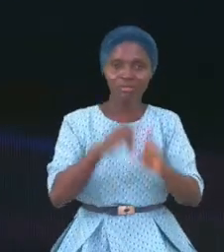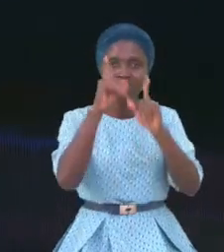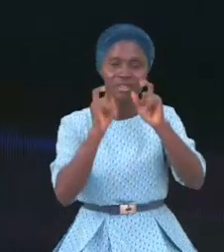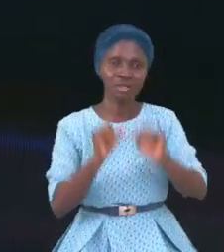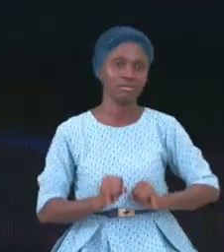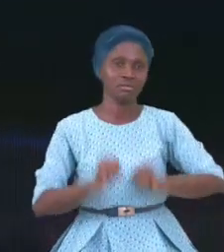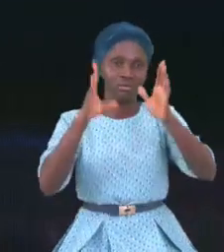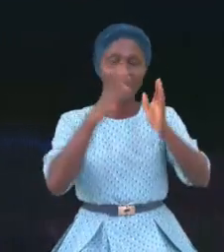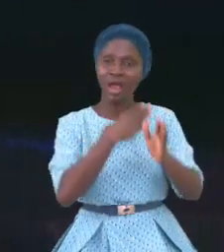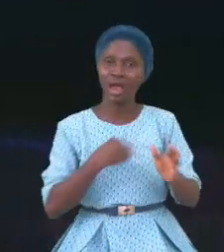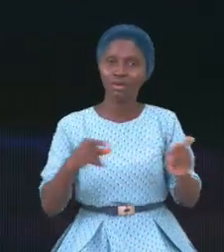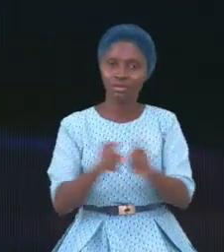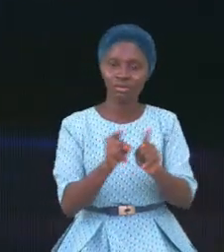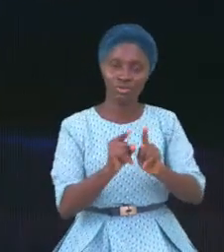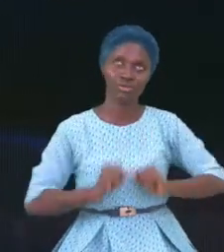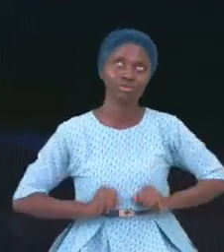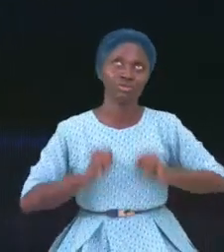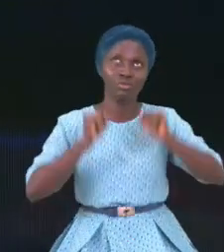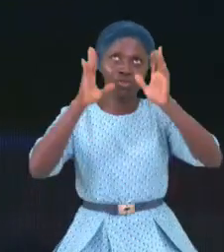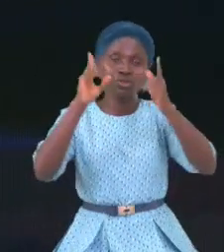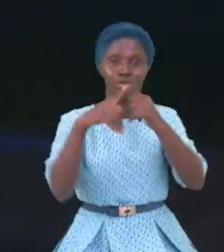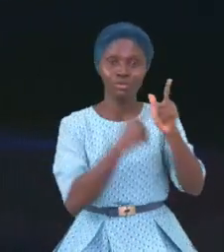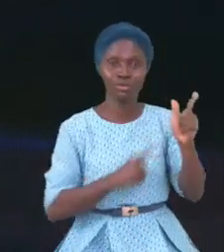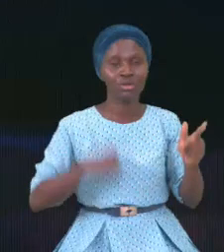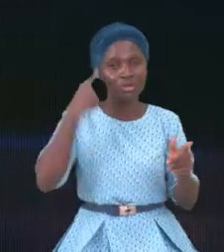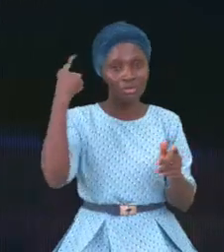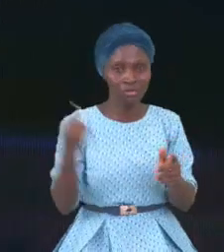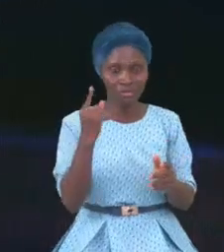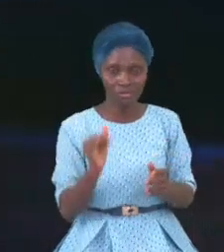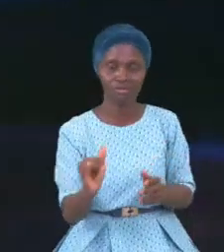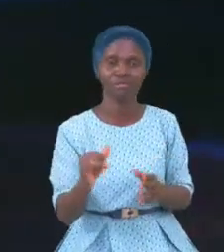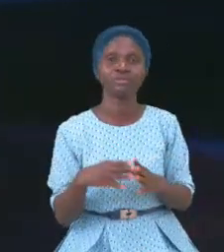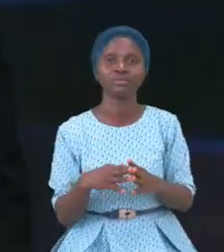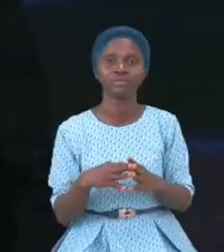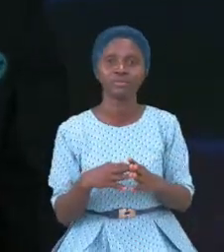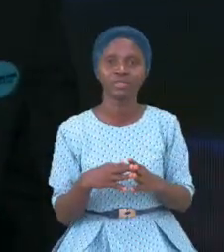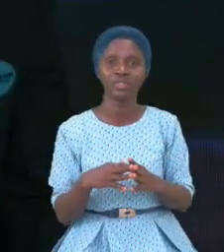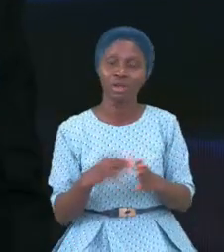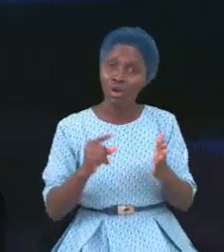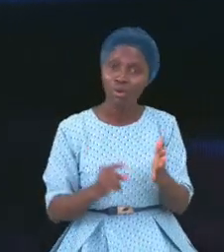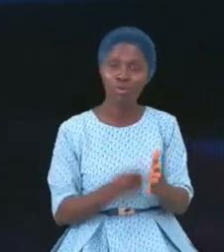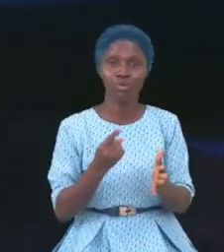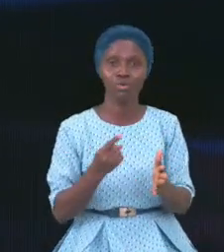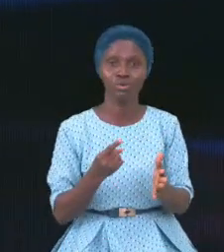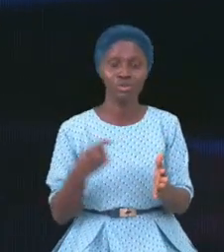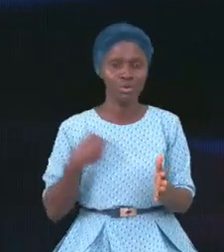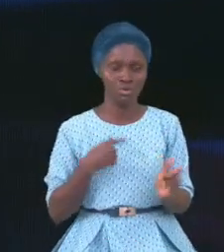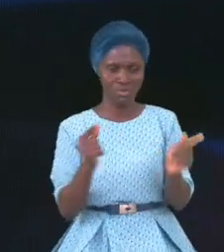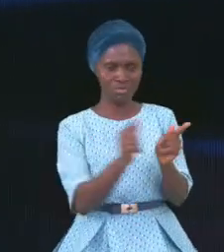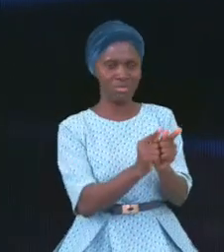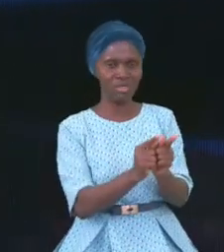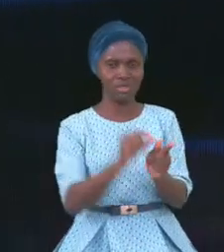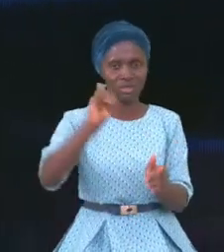the Lord for life. Submission to the Lord for life. Once we met Joshua in